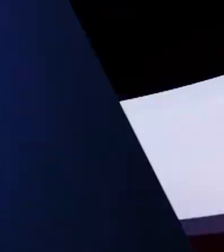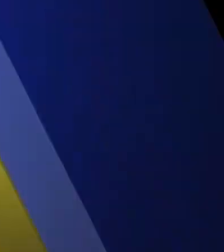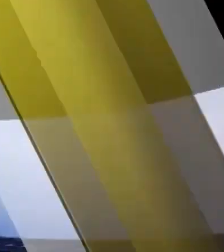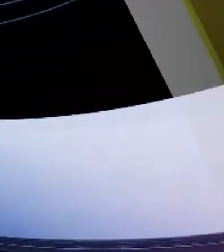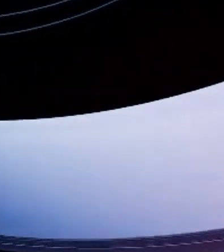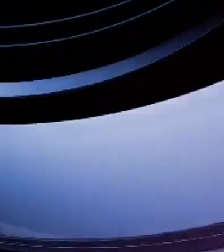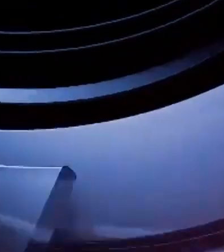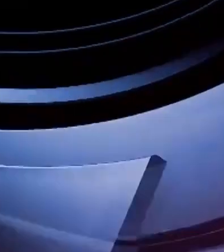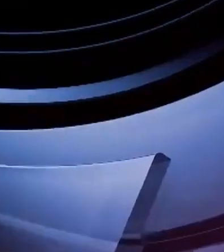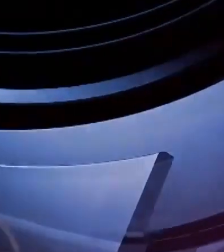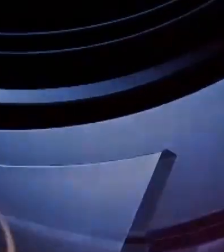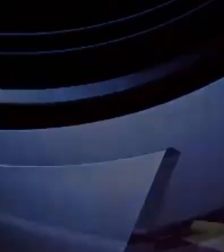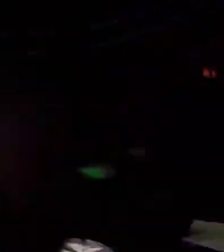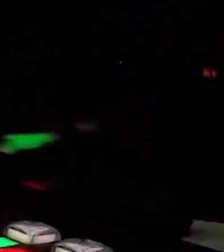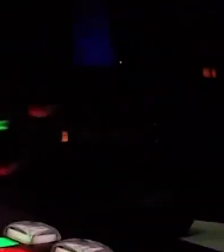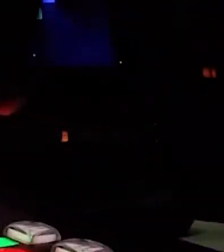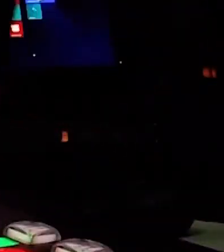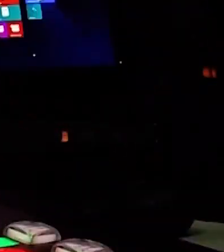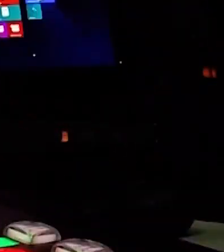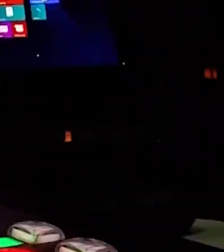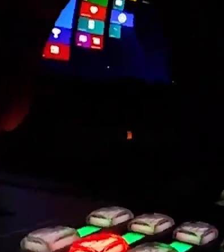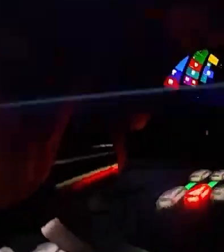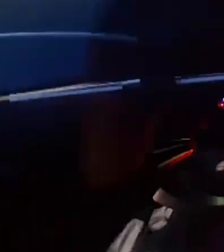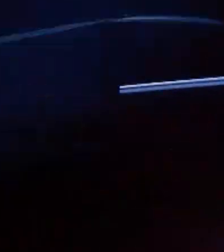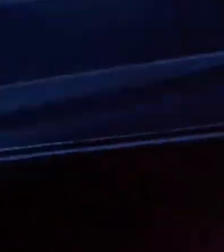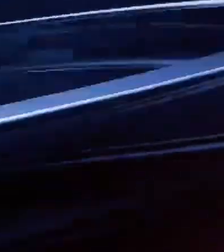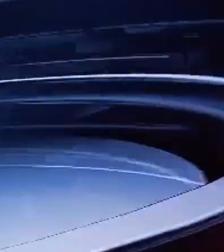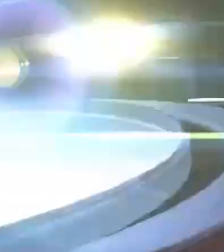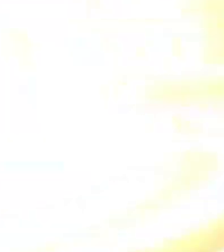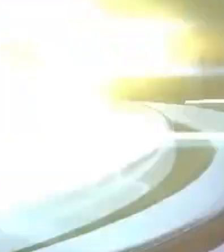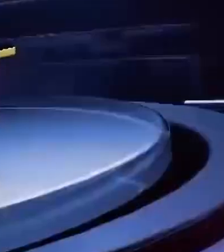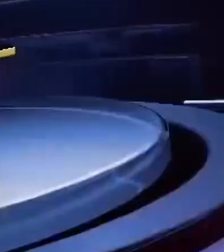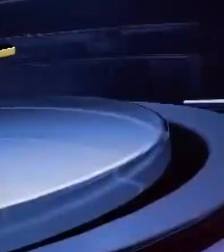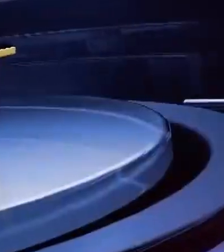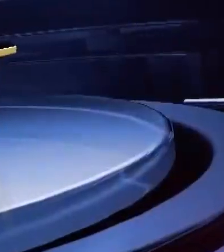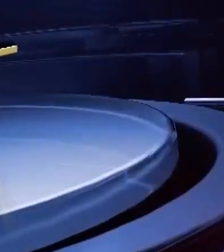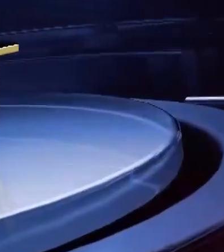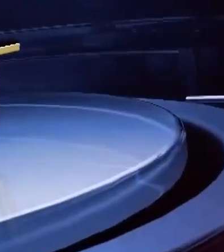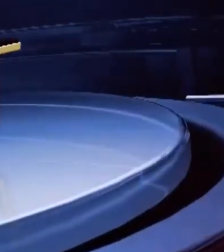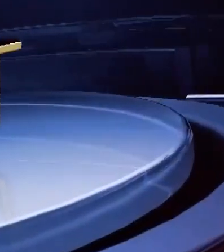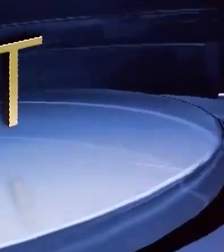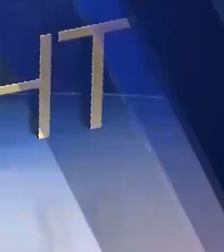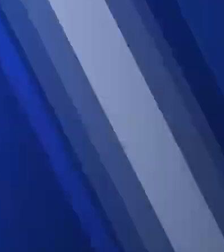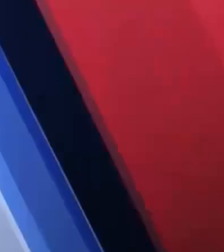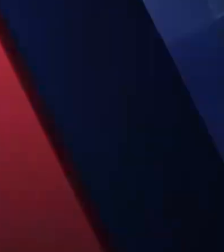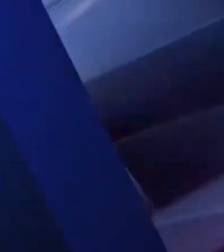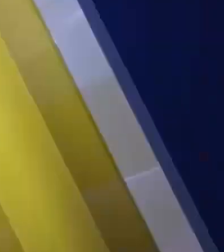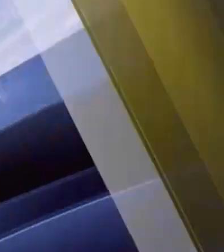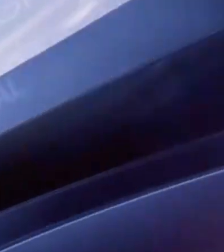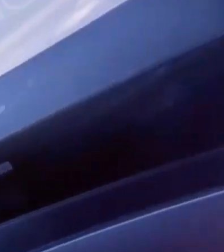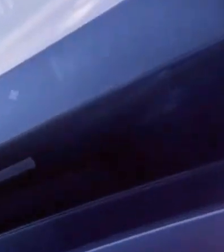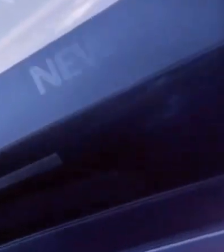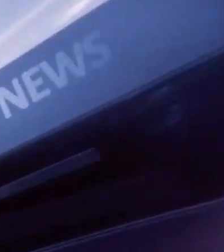Broadcasting from our studios in the Pine St. Michael, this is CBC NewsNight, starting now.